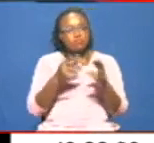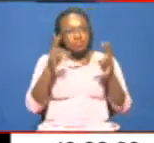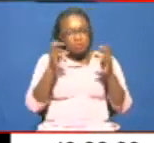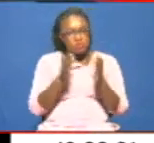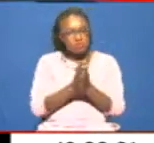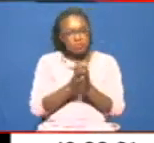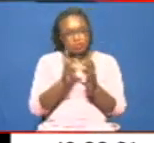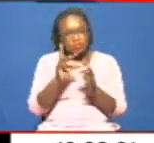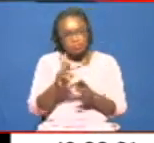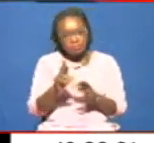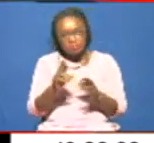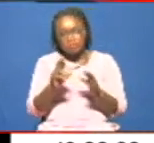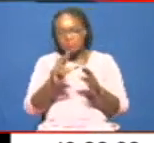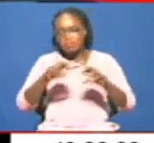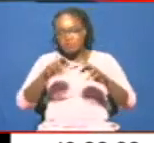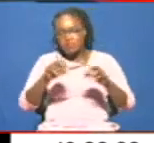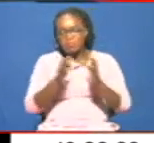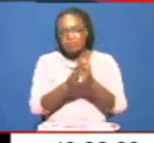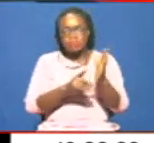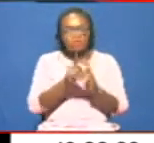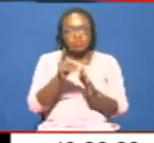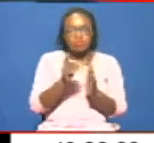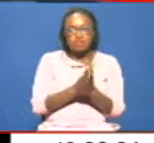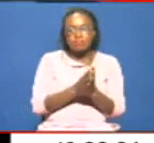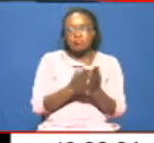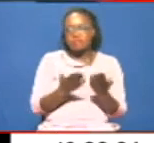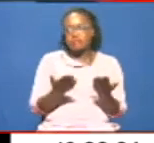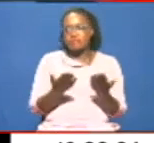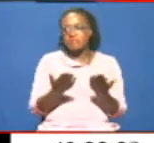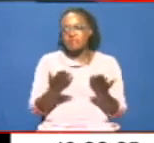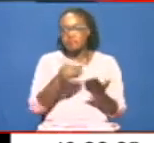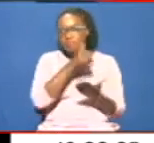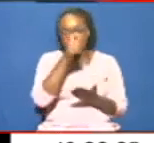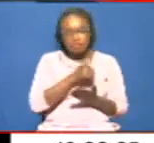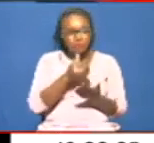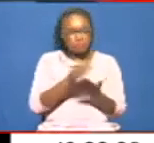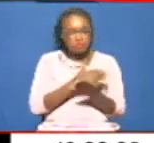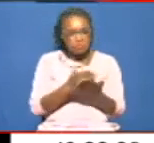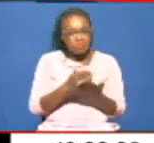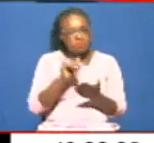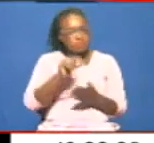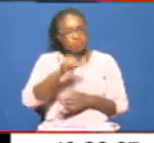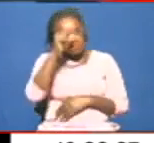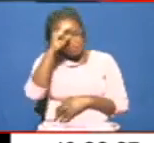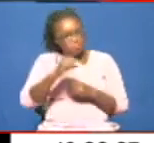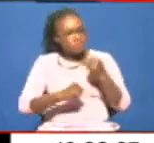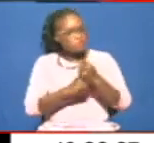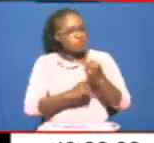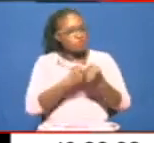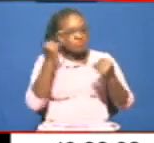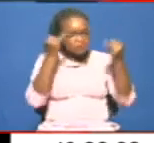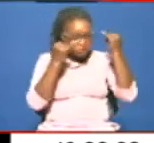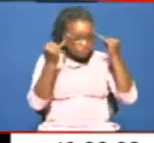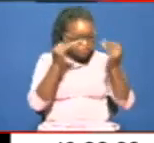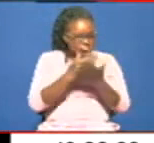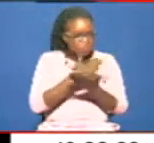this problem is very important. Yeah. How you are in the private sector, yes. Can the government support innovation in that sector, even